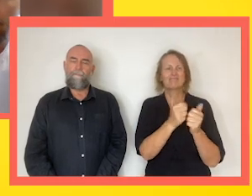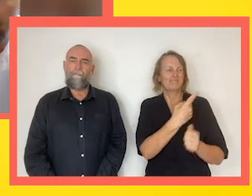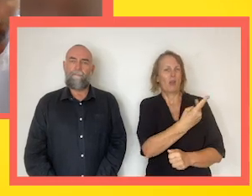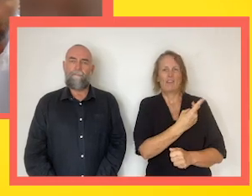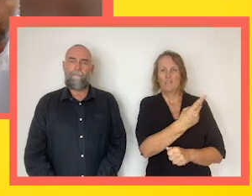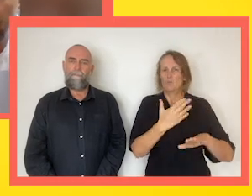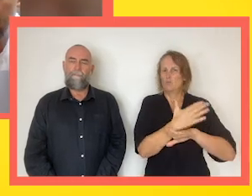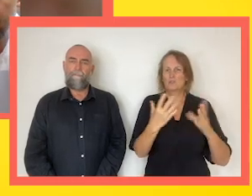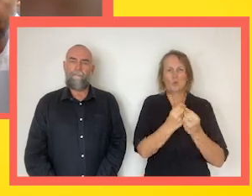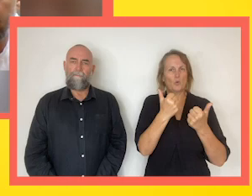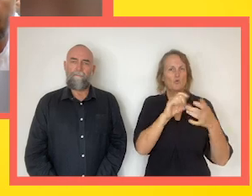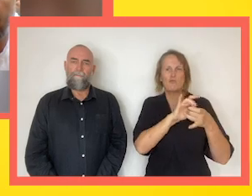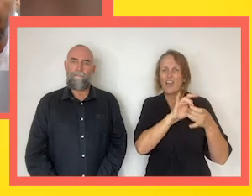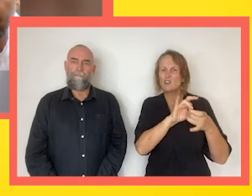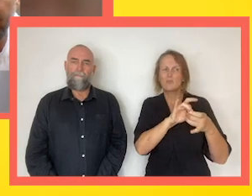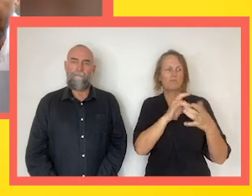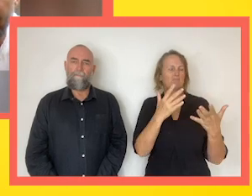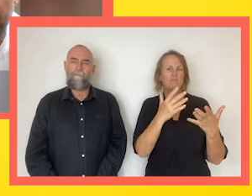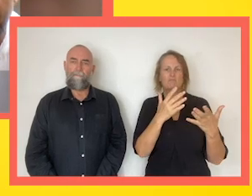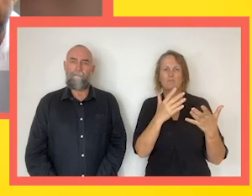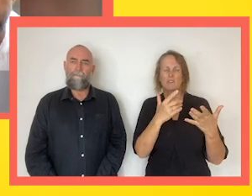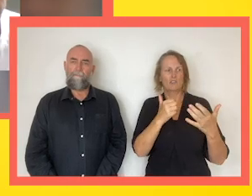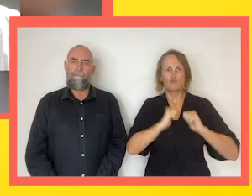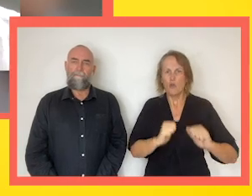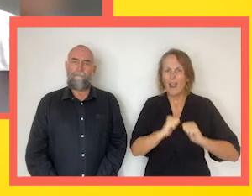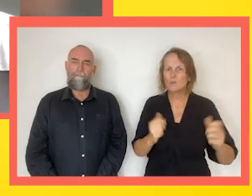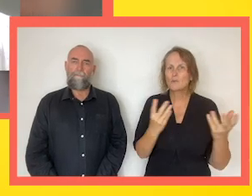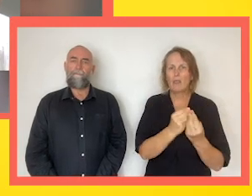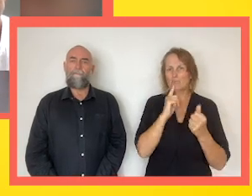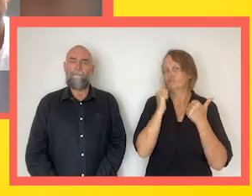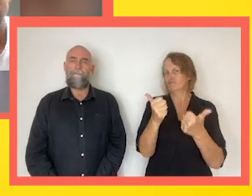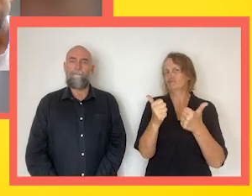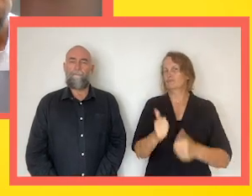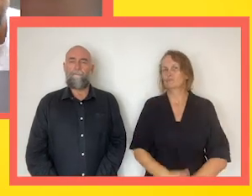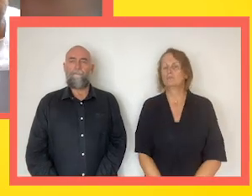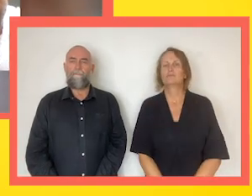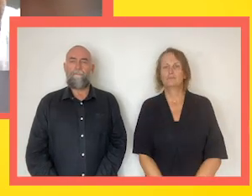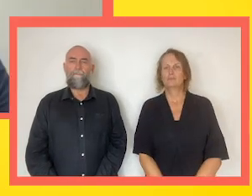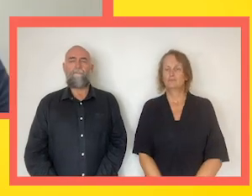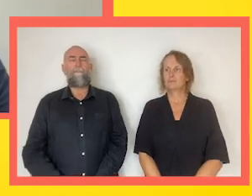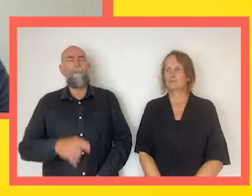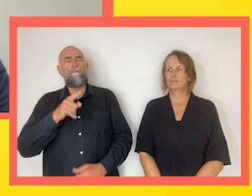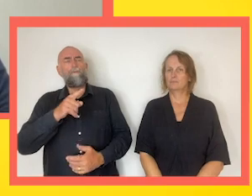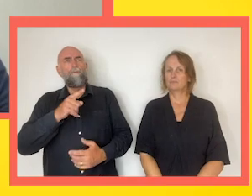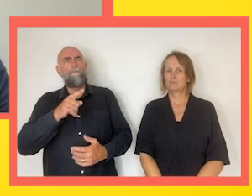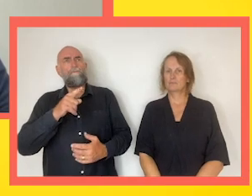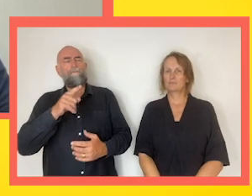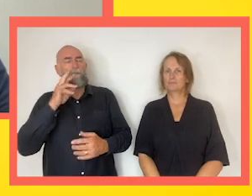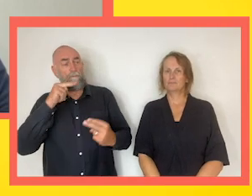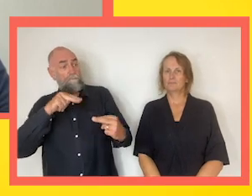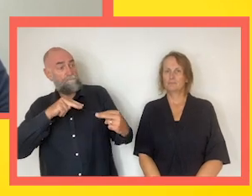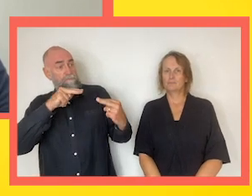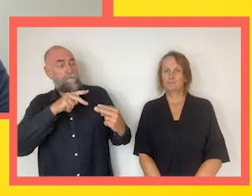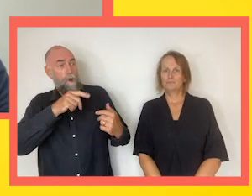been a good relationship, just hanging out, and to be able to do this now is pretty cool. When did you know it was going to work?